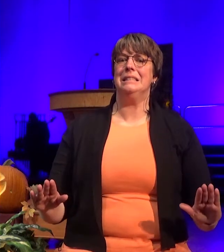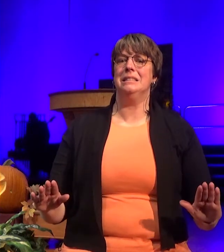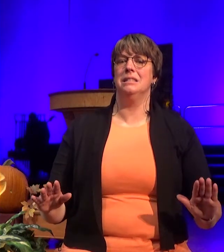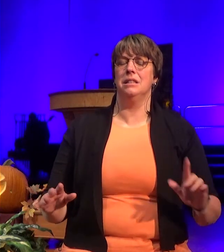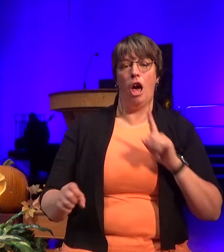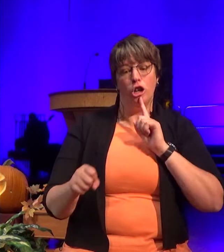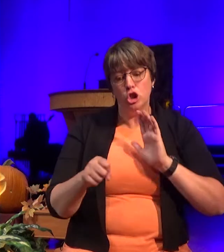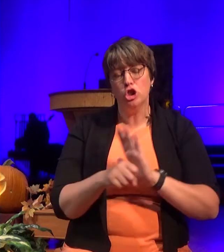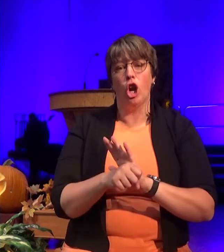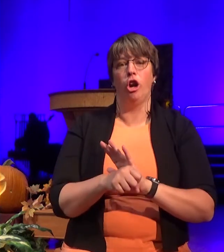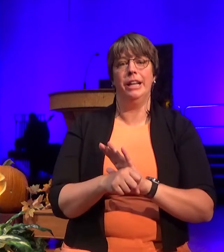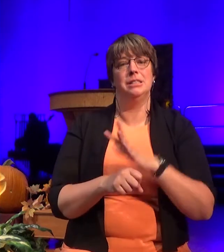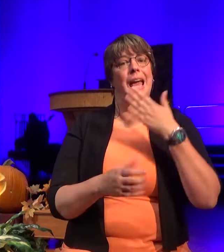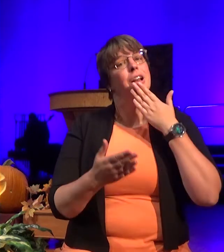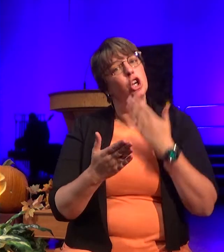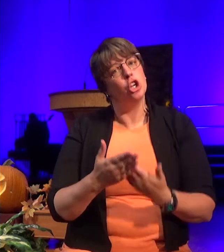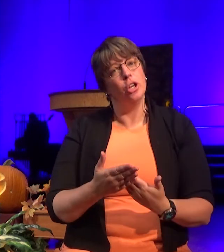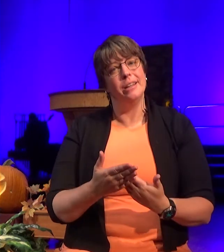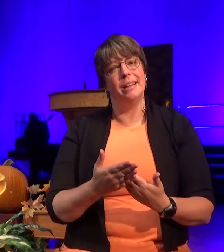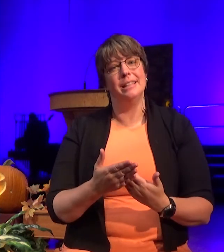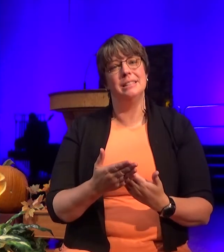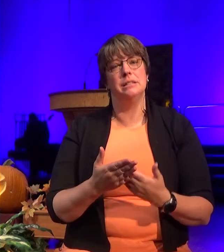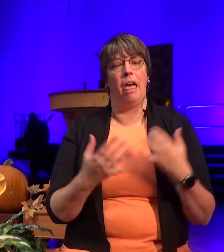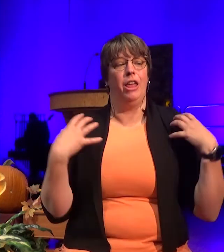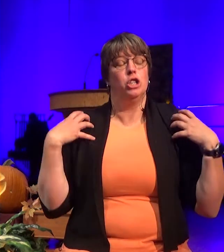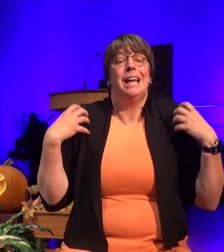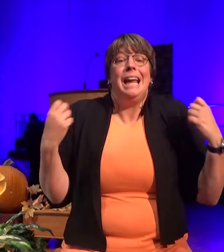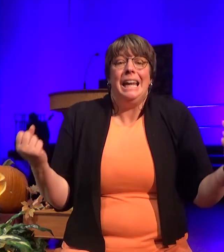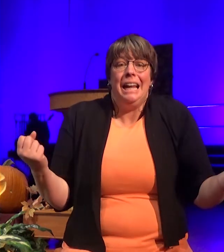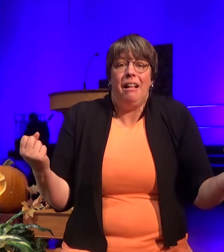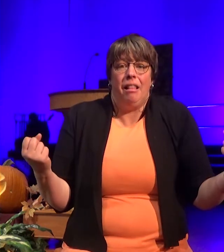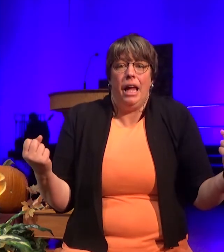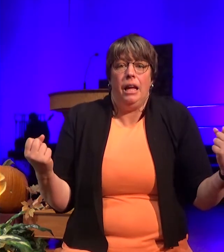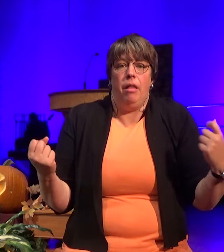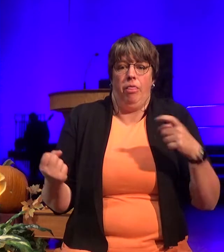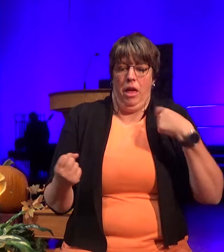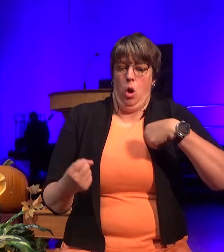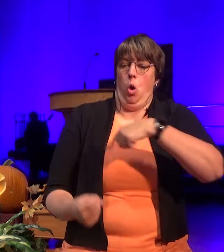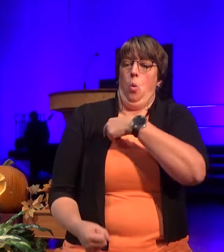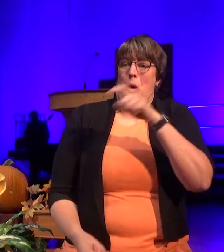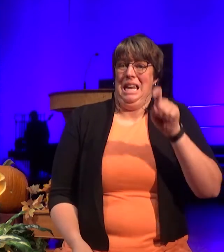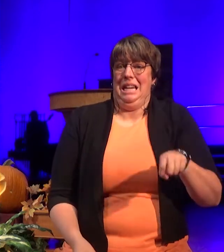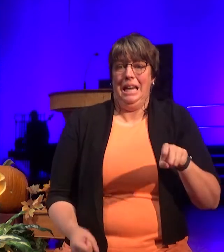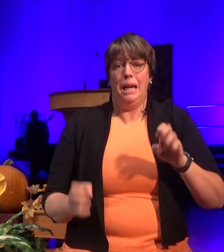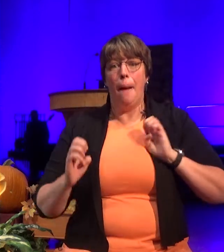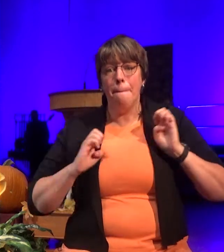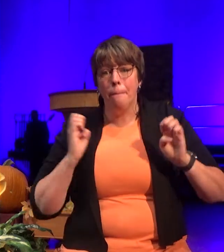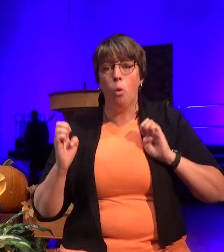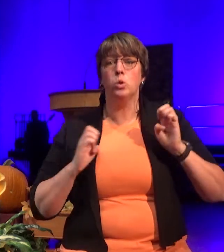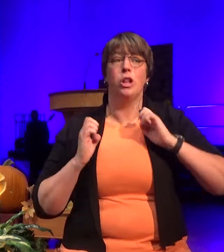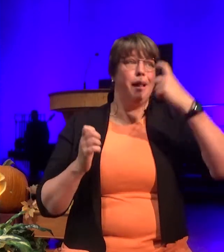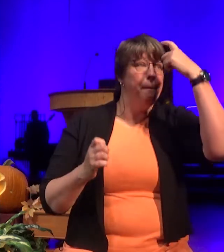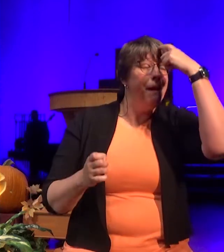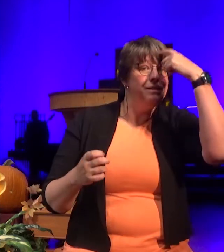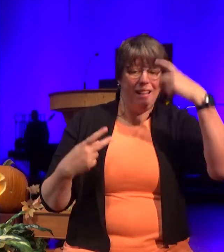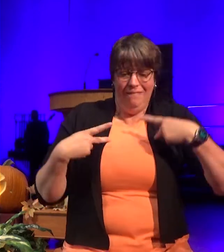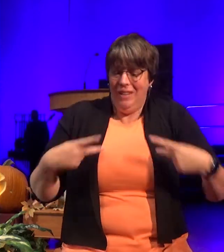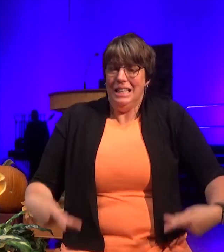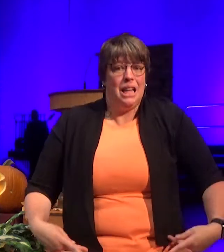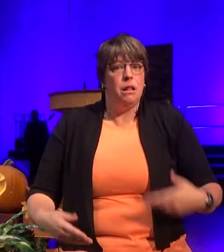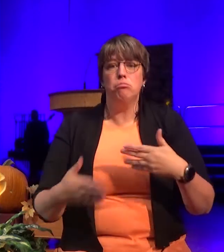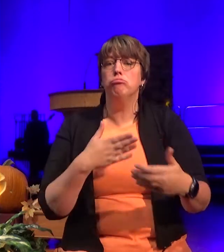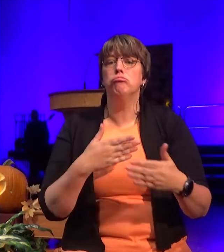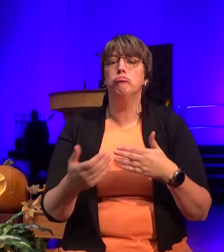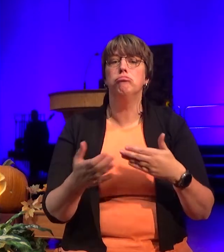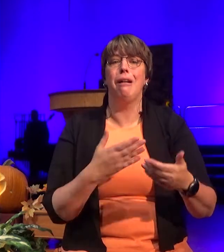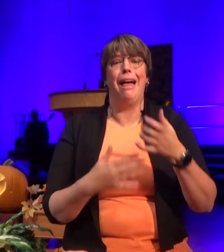where there's a healing that needs to take place emotionally, mentally, or physically. That light of the divine is